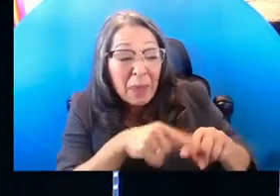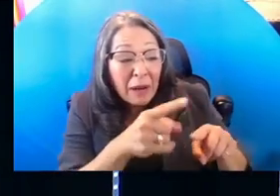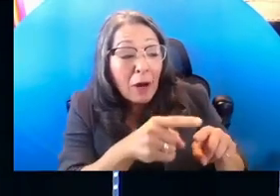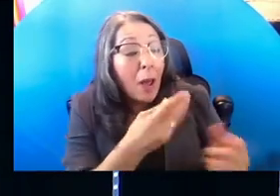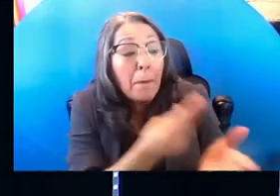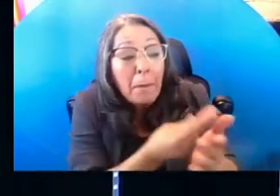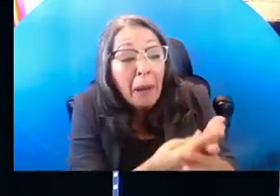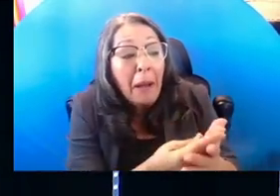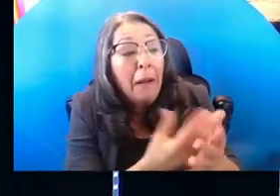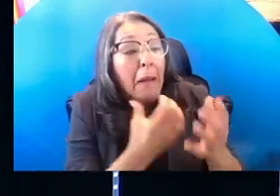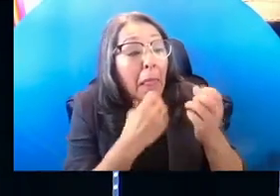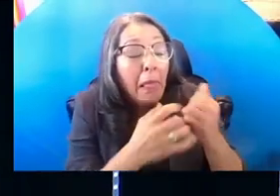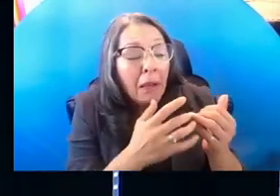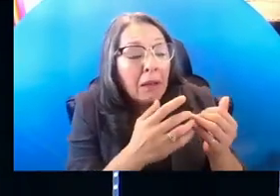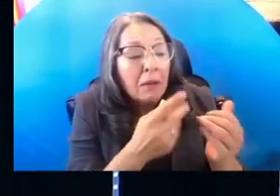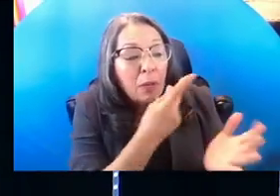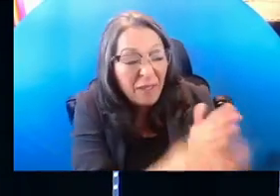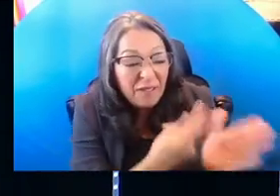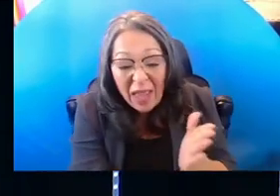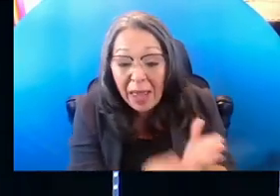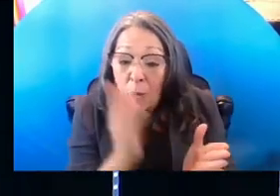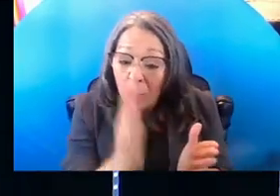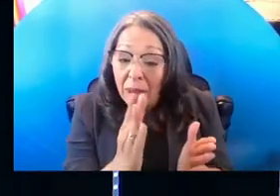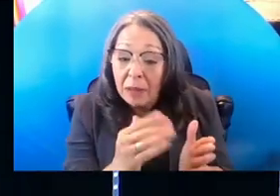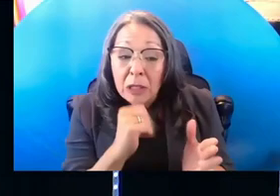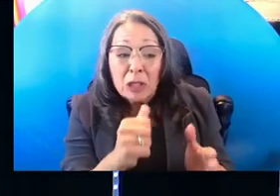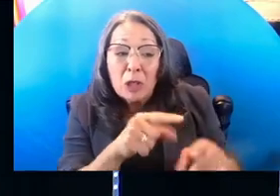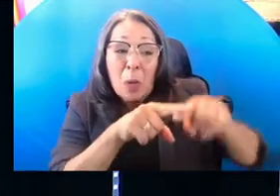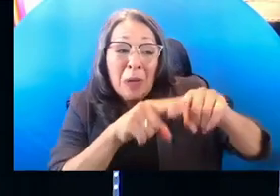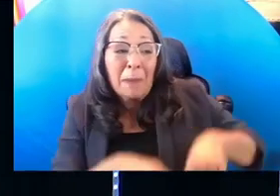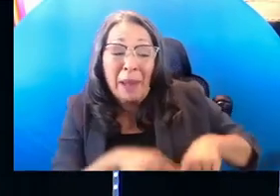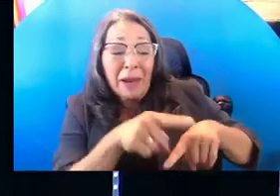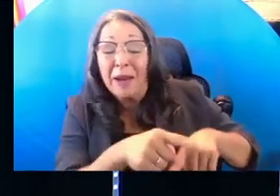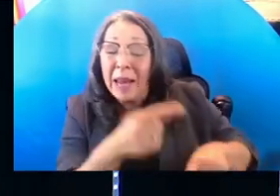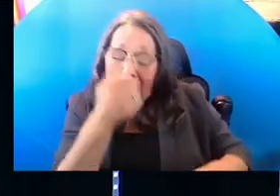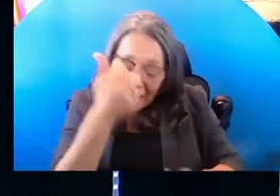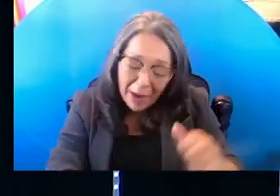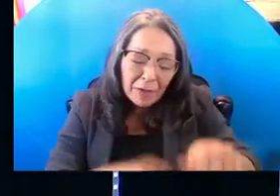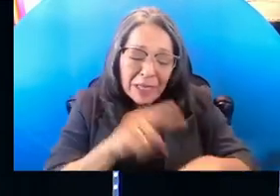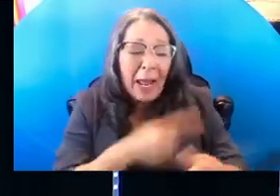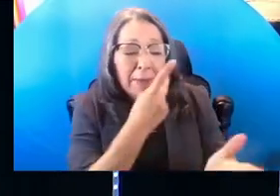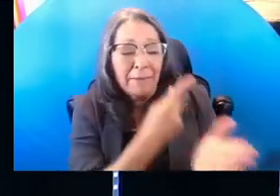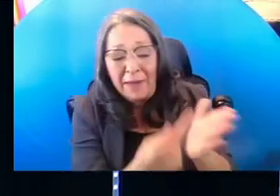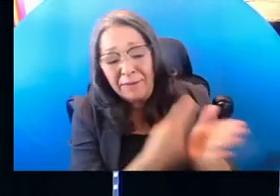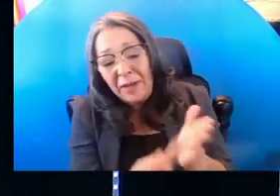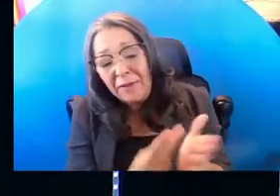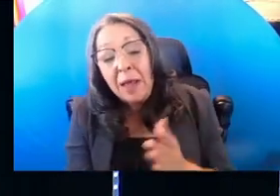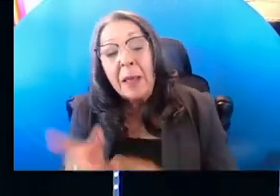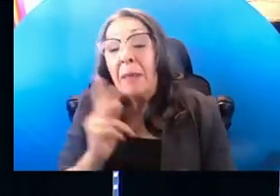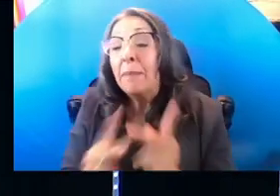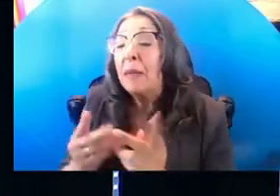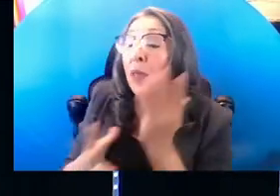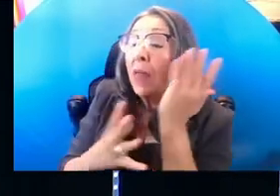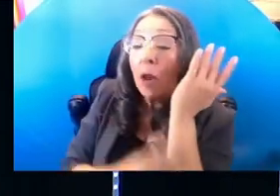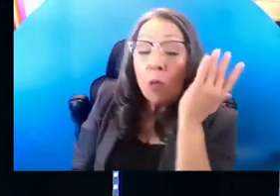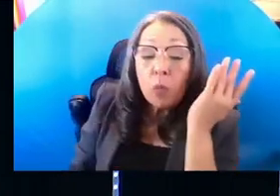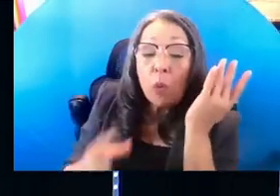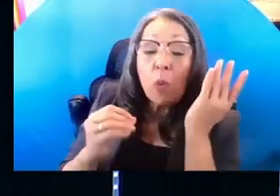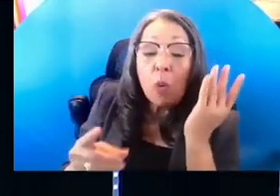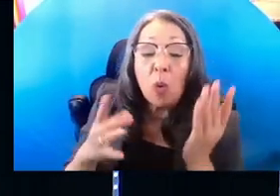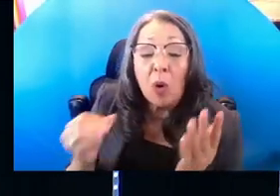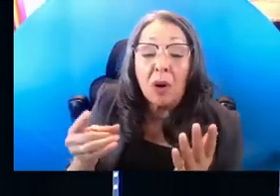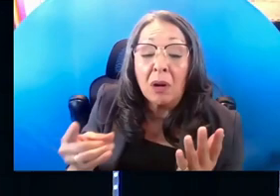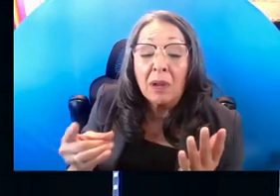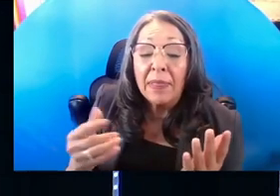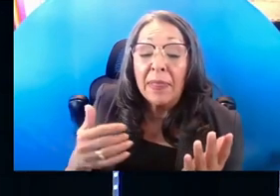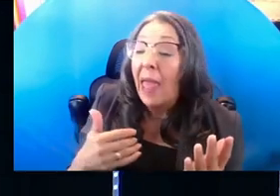Don't hold on to those. They will fail you every single time. And so he's saying the people who are poor, the people that are poor there, they've got